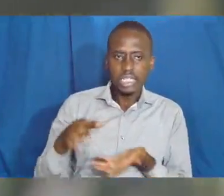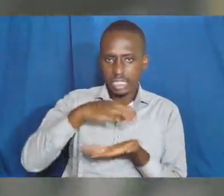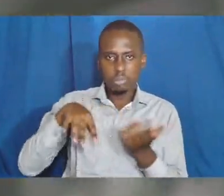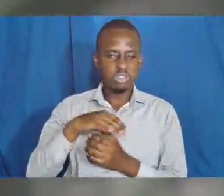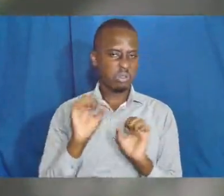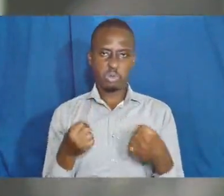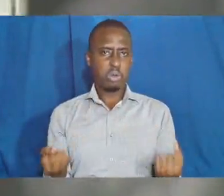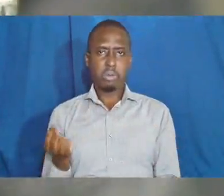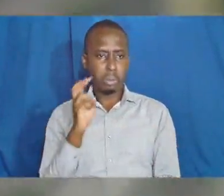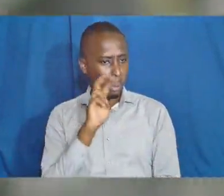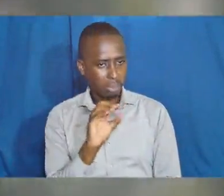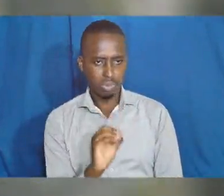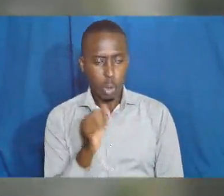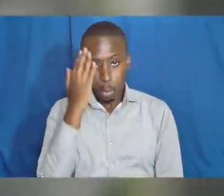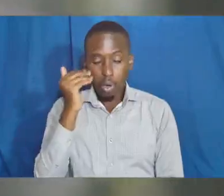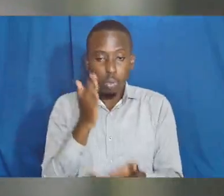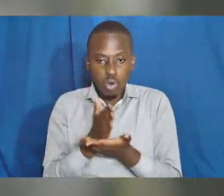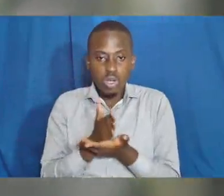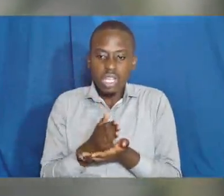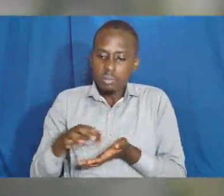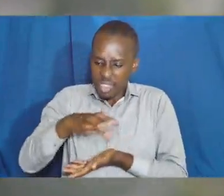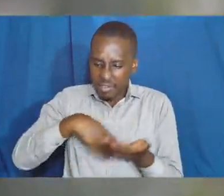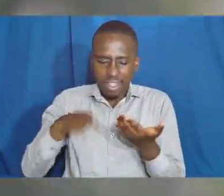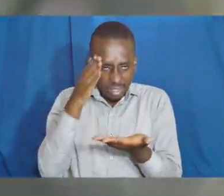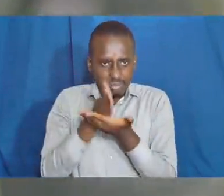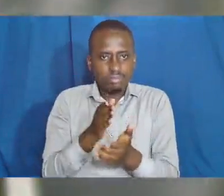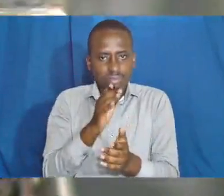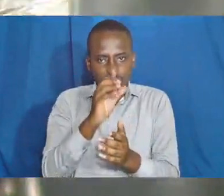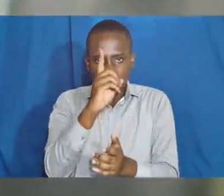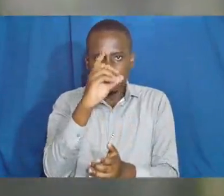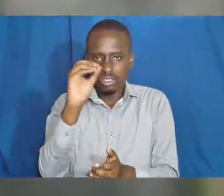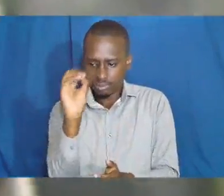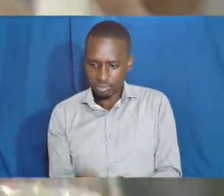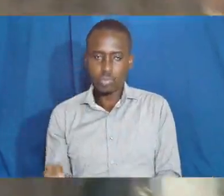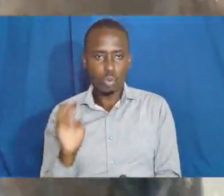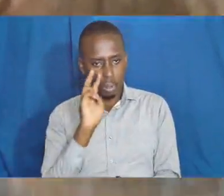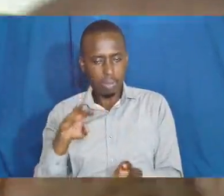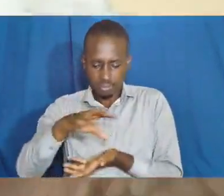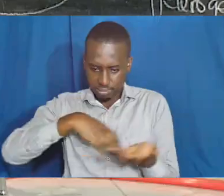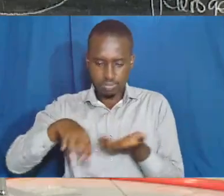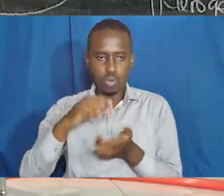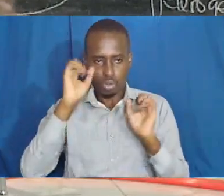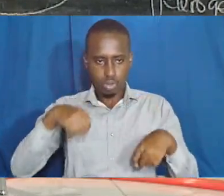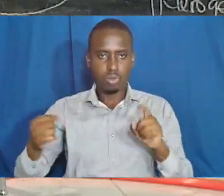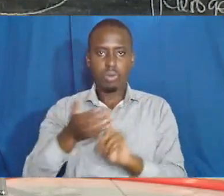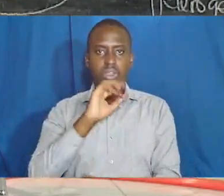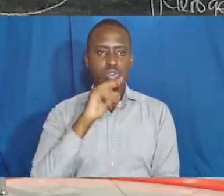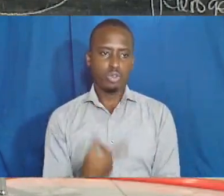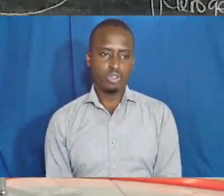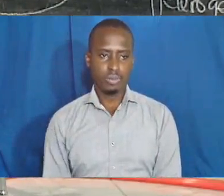mixture, because they are uniformly distributed together throughout the solution.